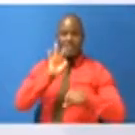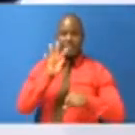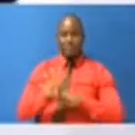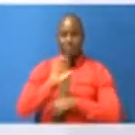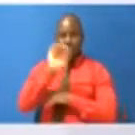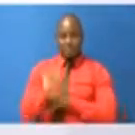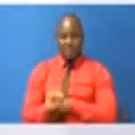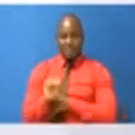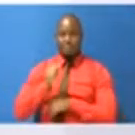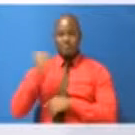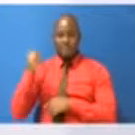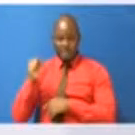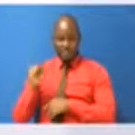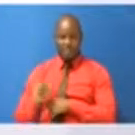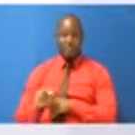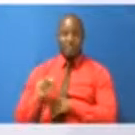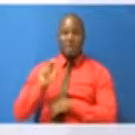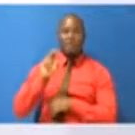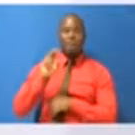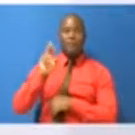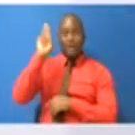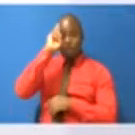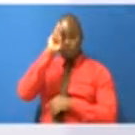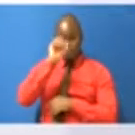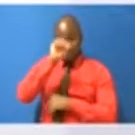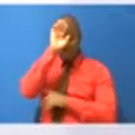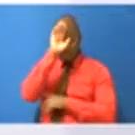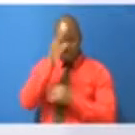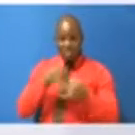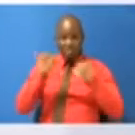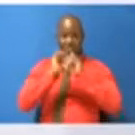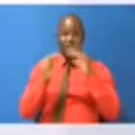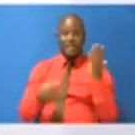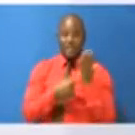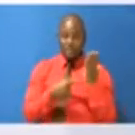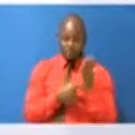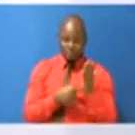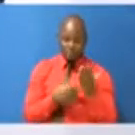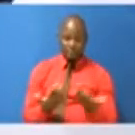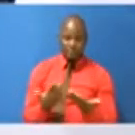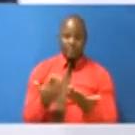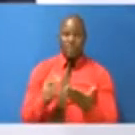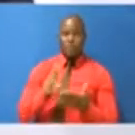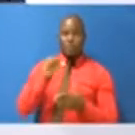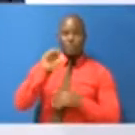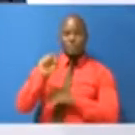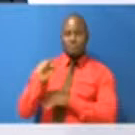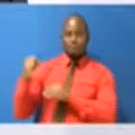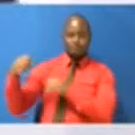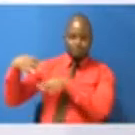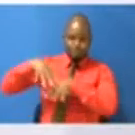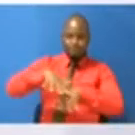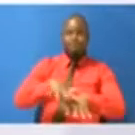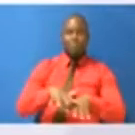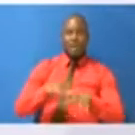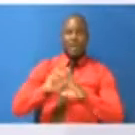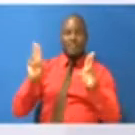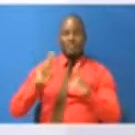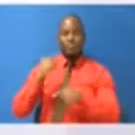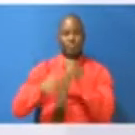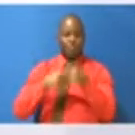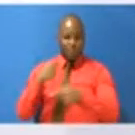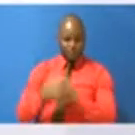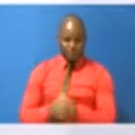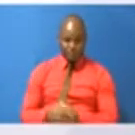percent this side from aproisambu coming from cambo institute of technology um to us iu moving down is already going